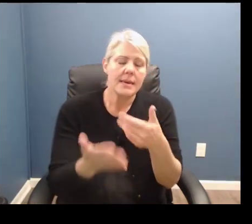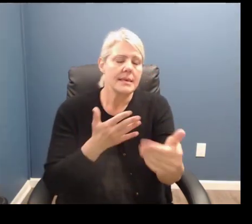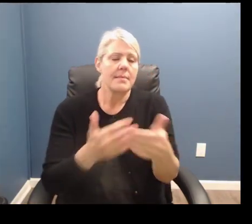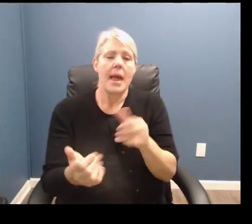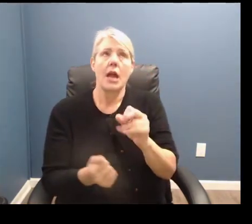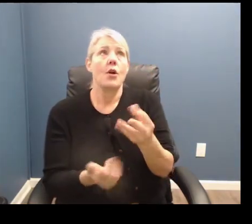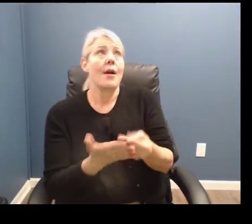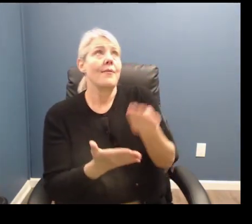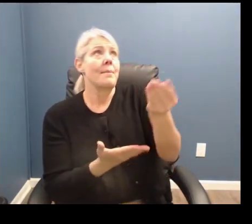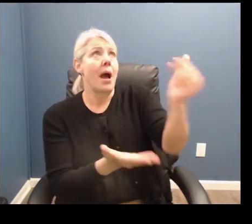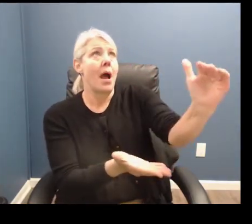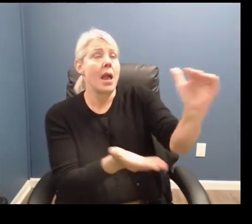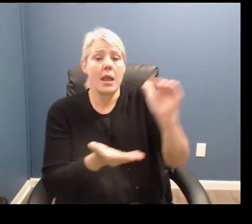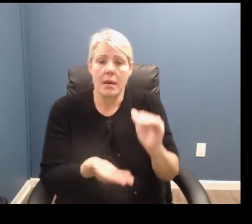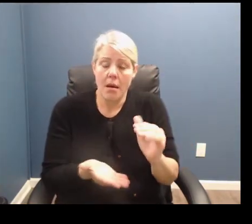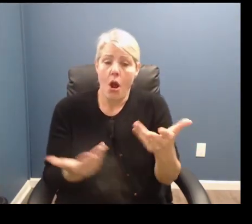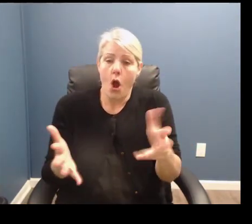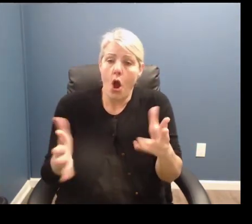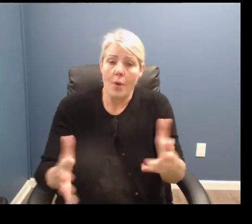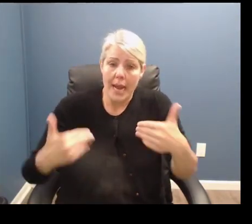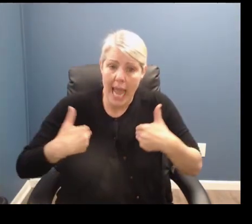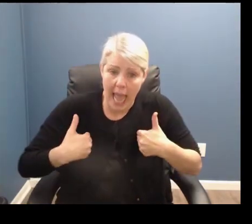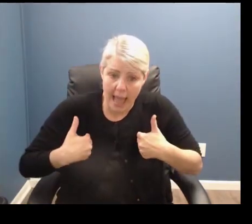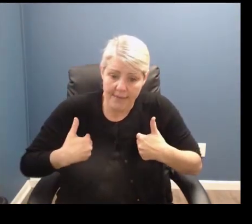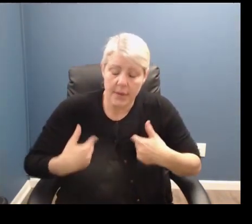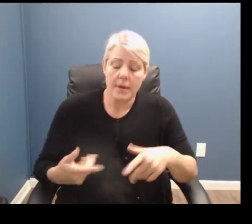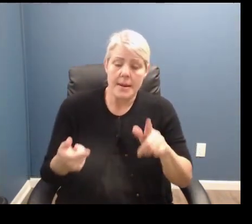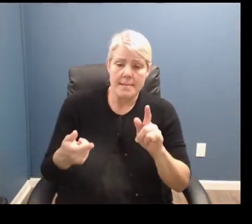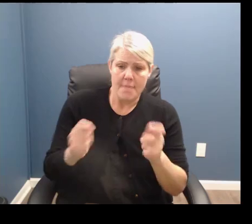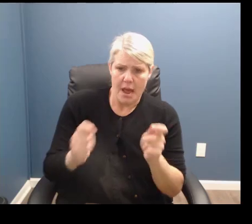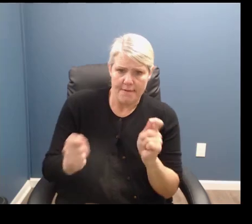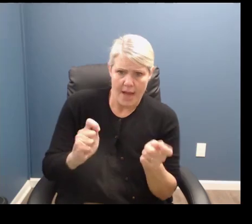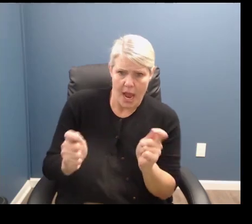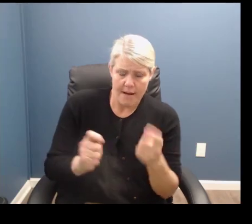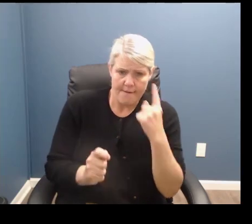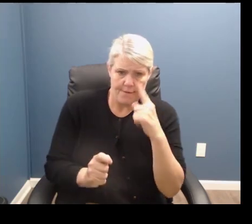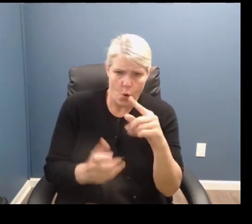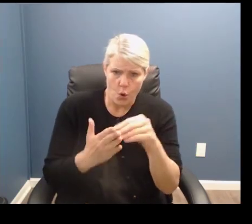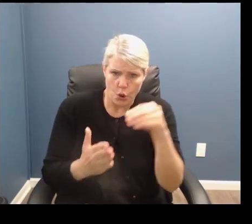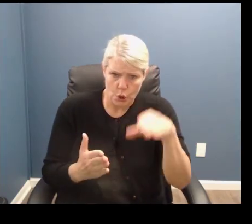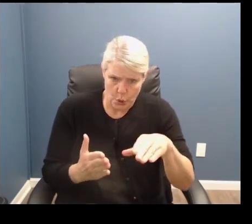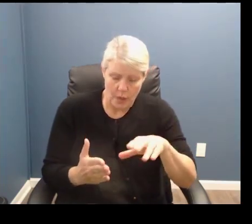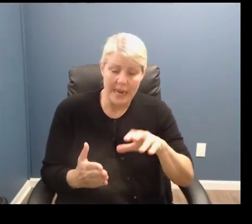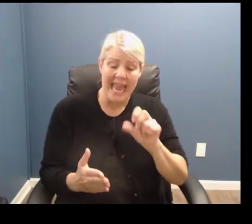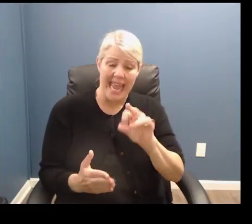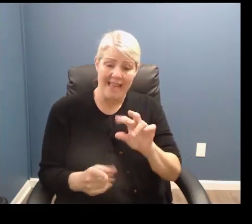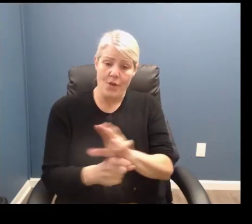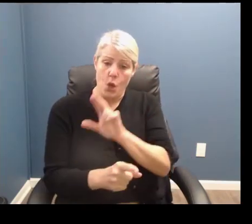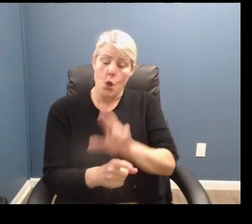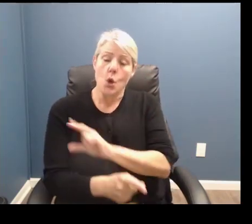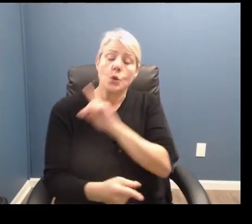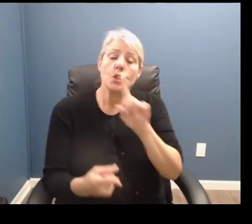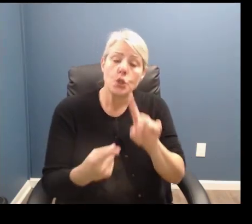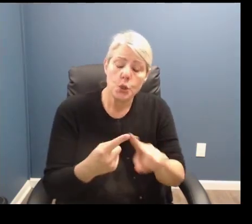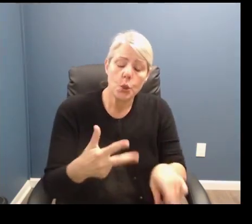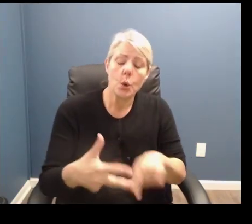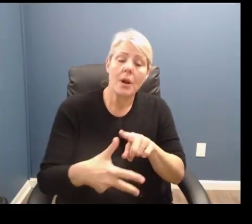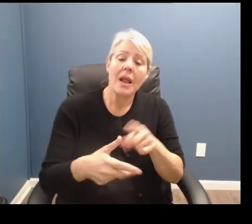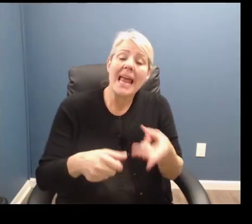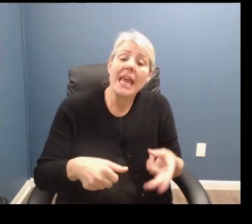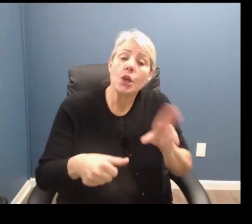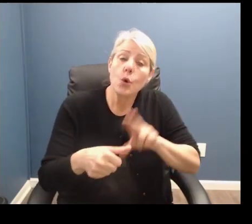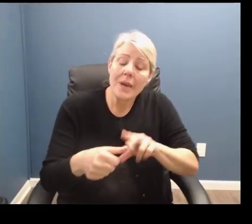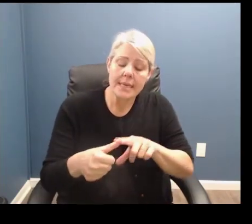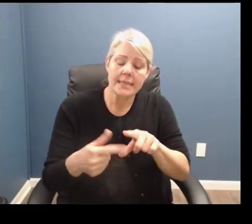acquired commercially, off the shelf, modified, or customized, that is used to increase,